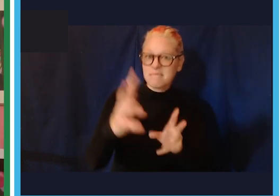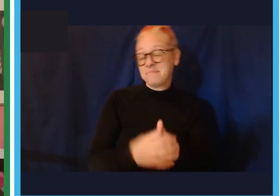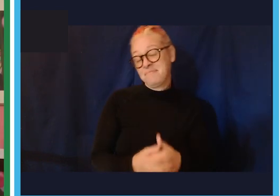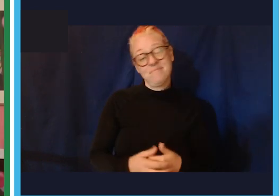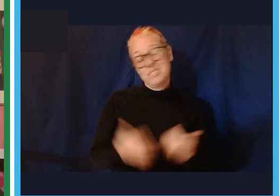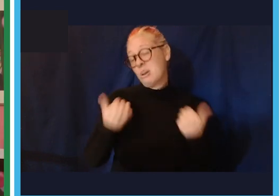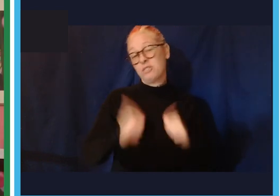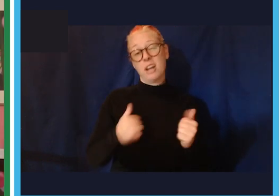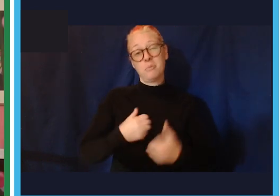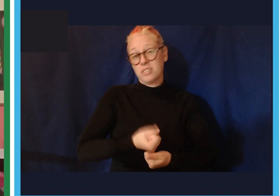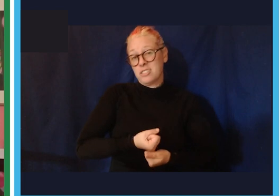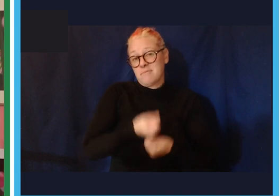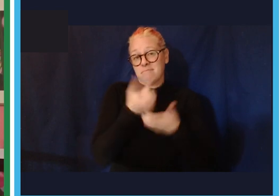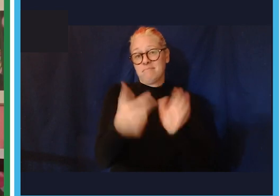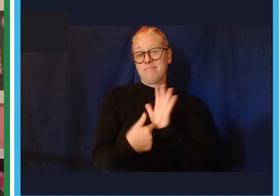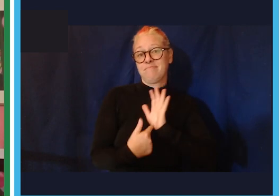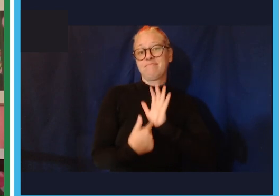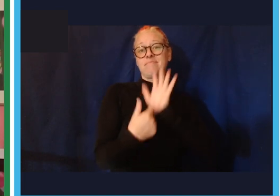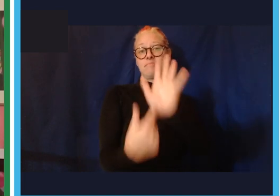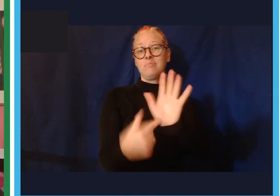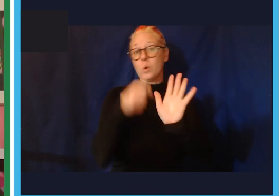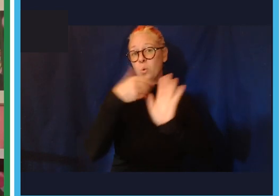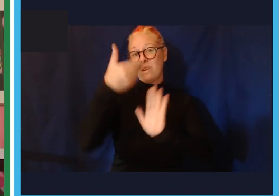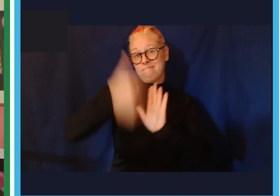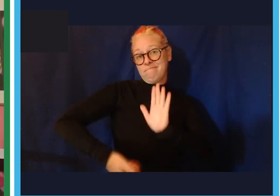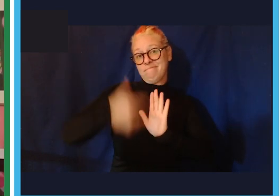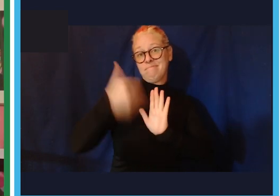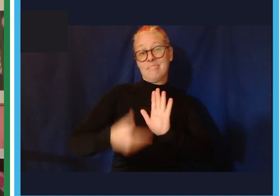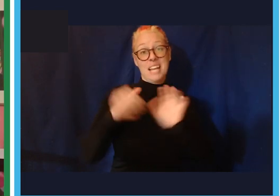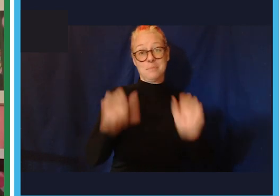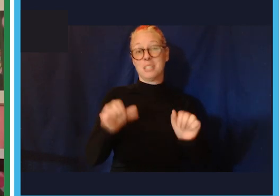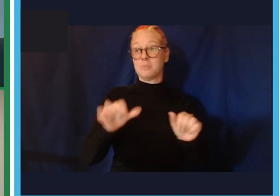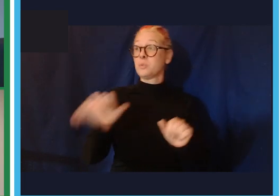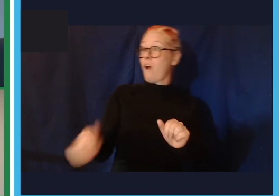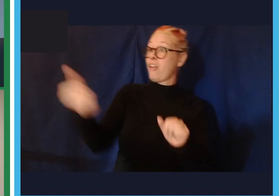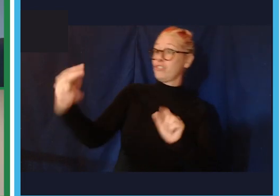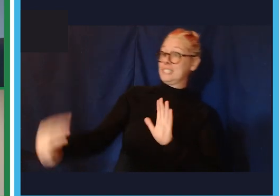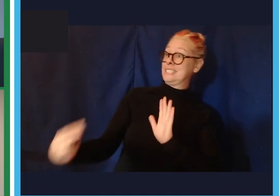disability and having that be part of why I am the way I am.